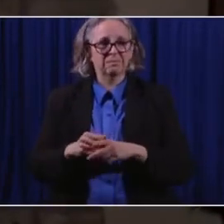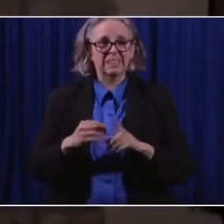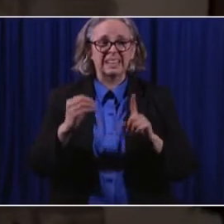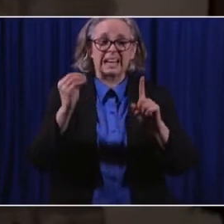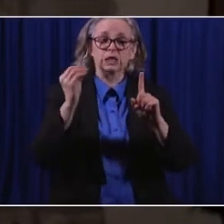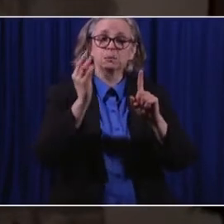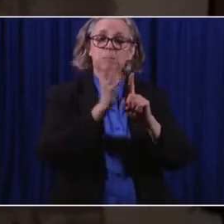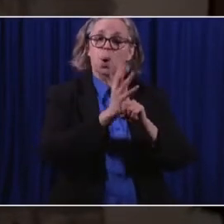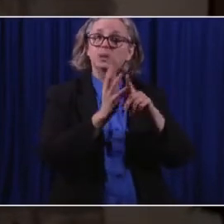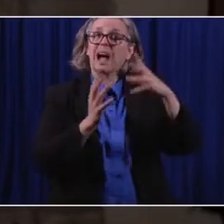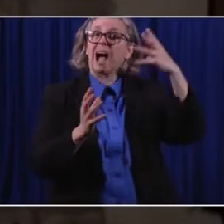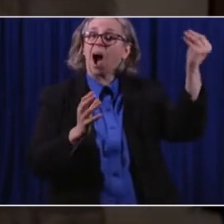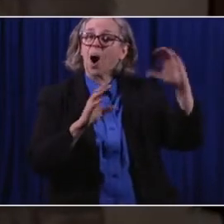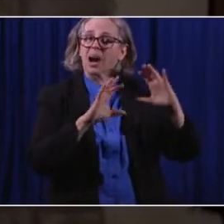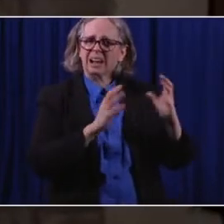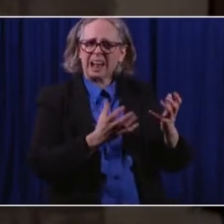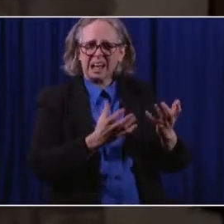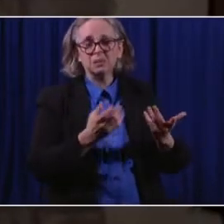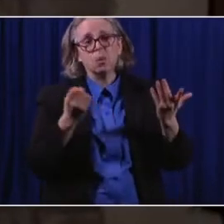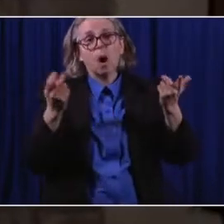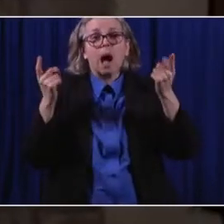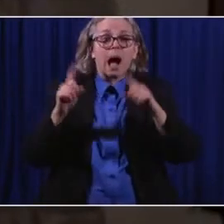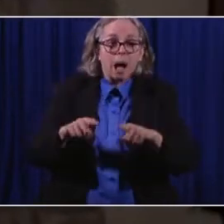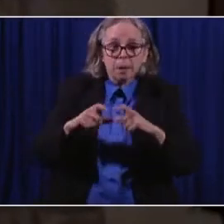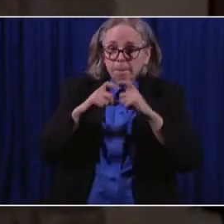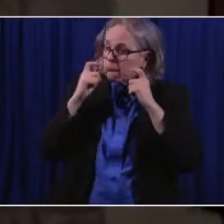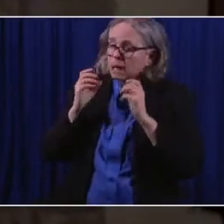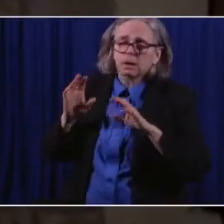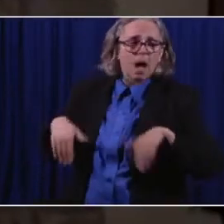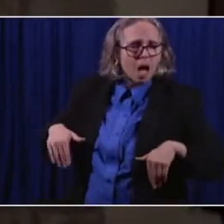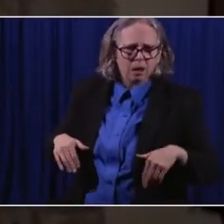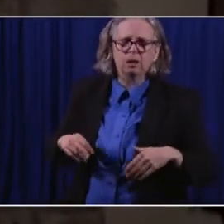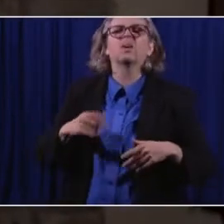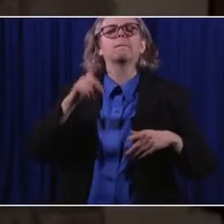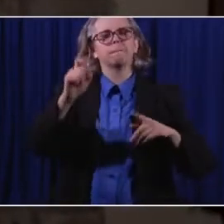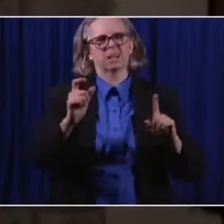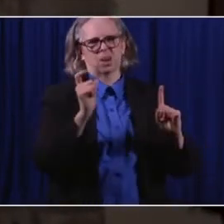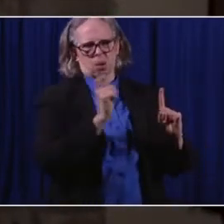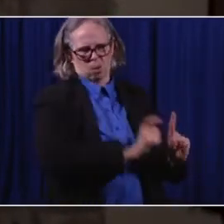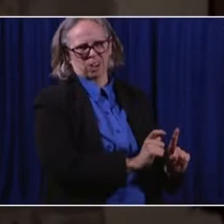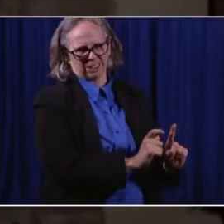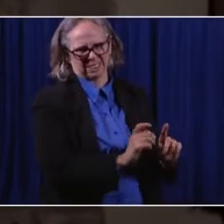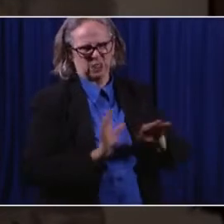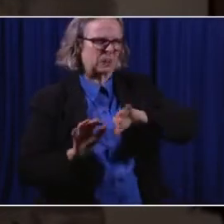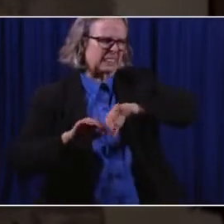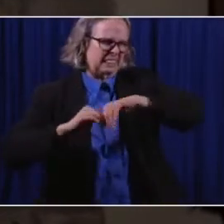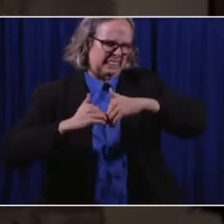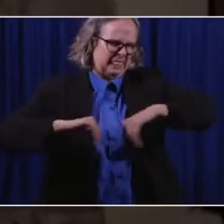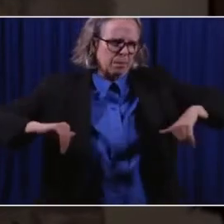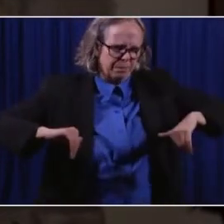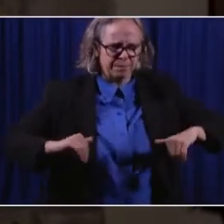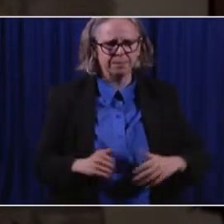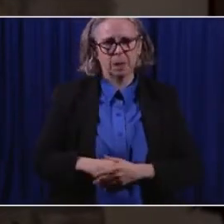masking. And that's why we're not seeing the spread directly in our schools and certainly not from our